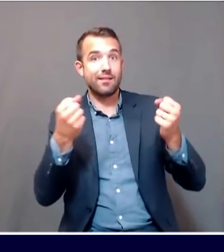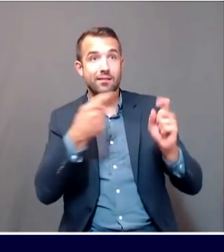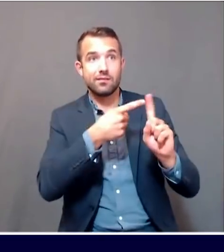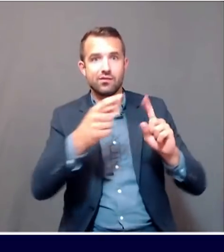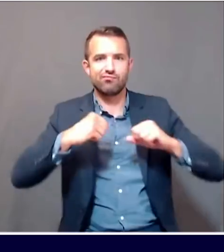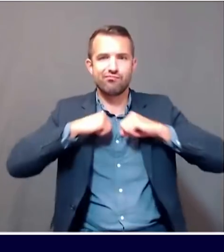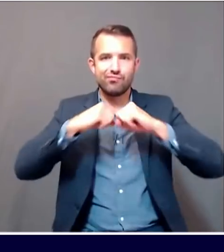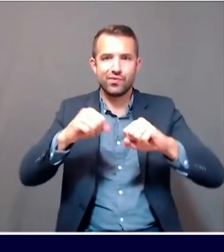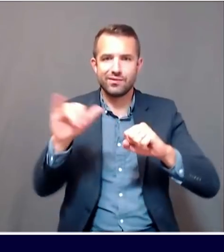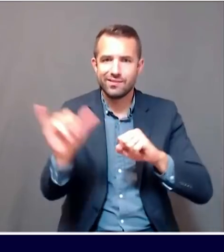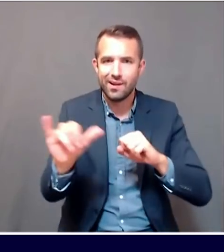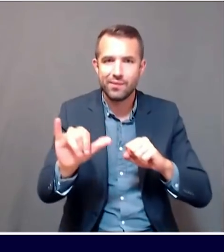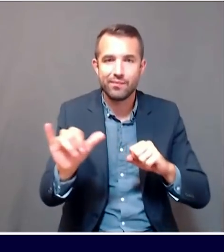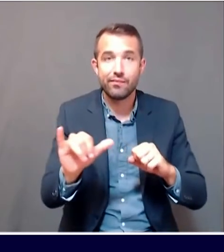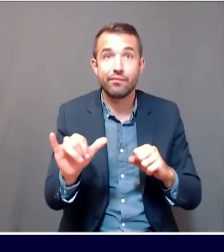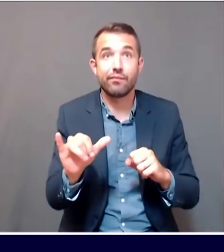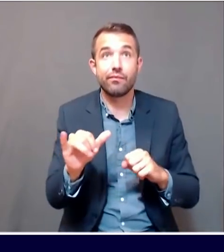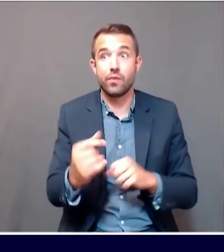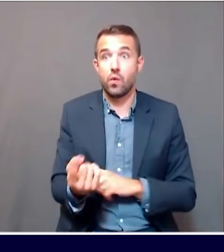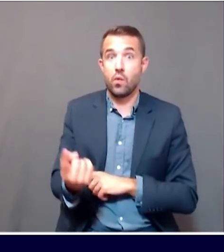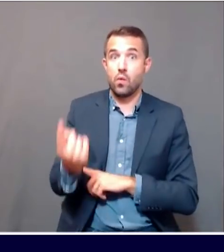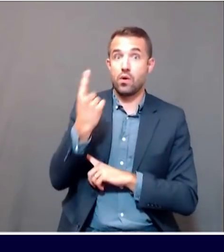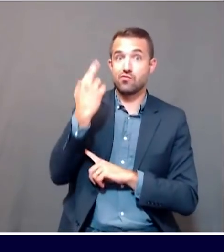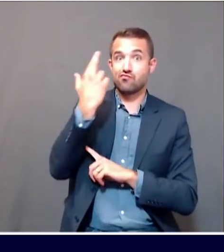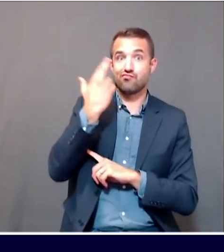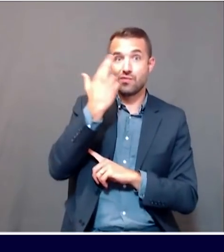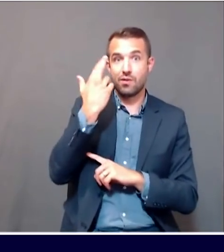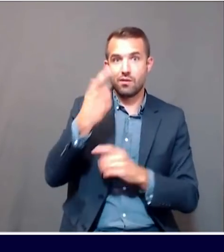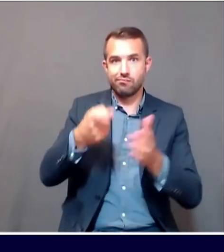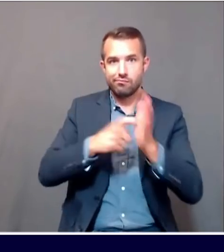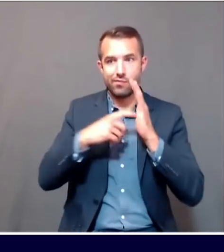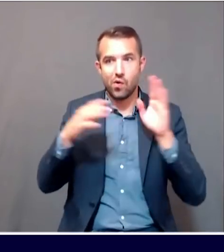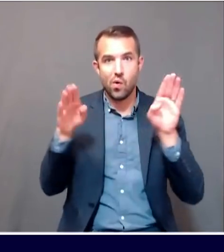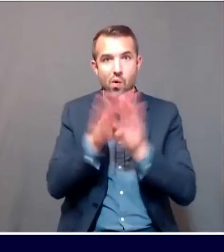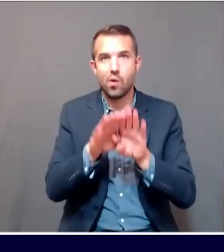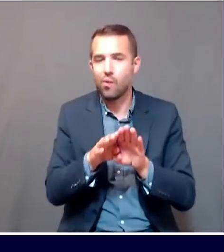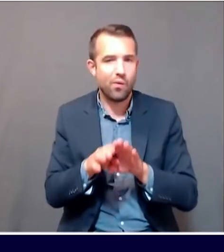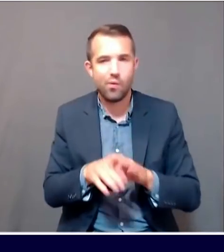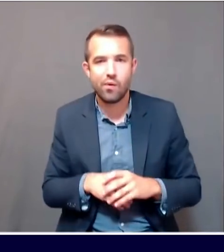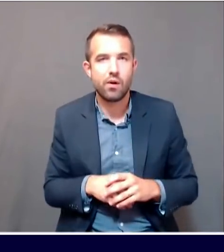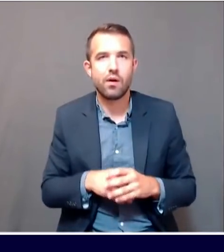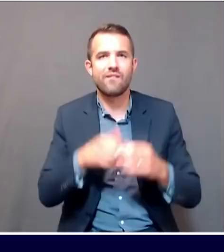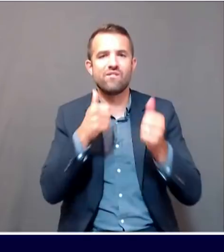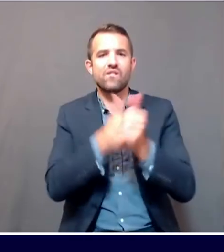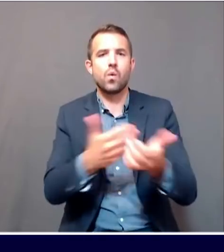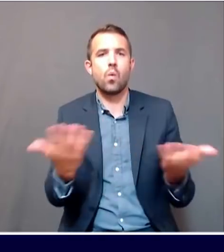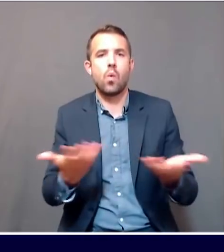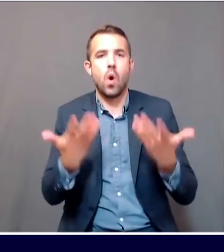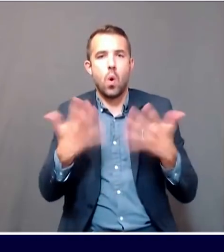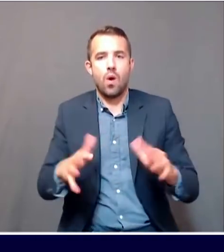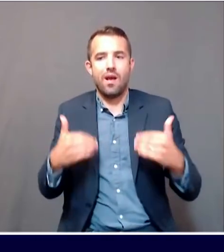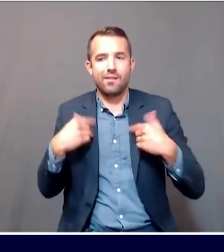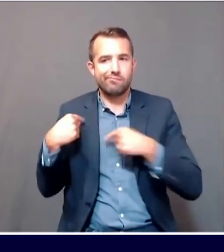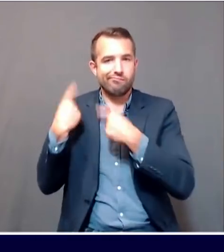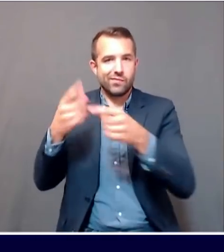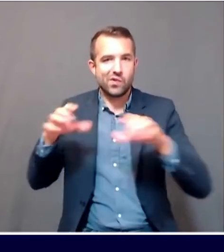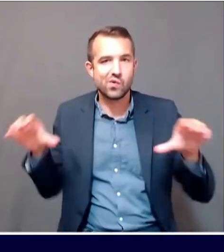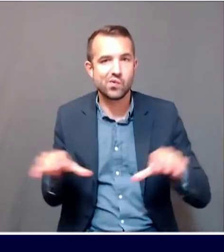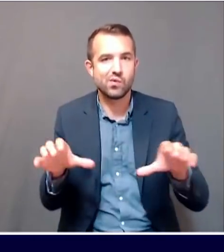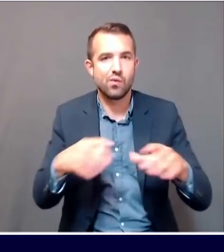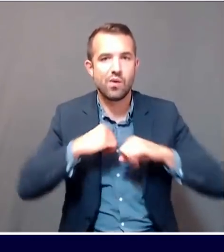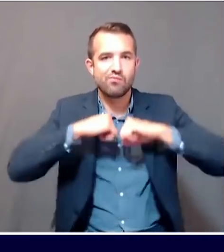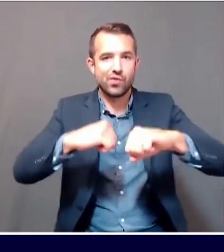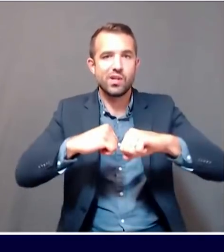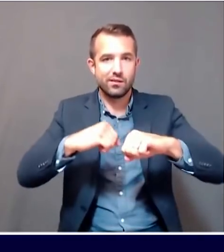per se reason why a restaurant needs to close. If they've already taken precautions, if staff members were